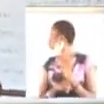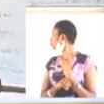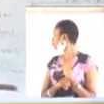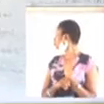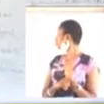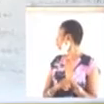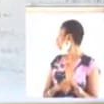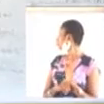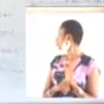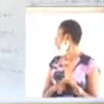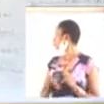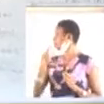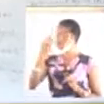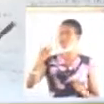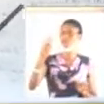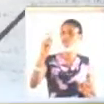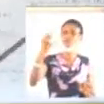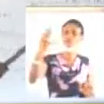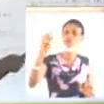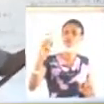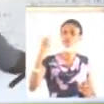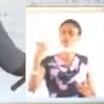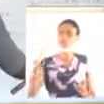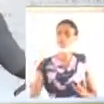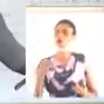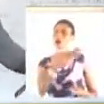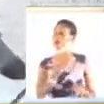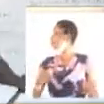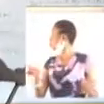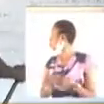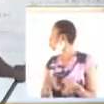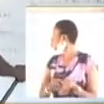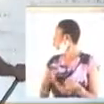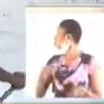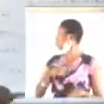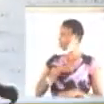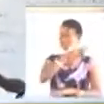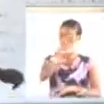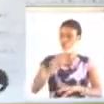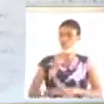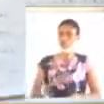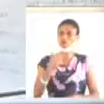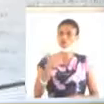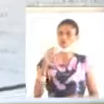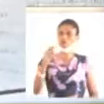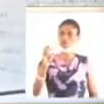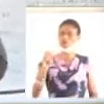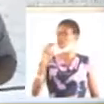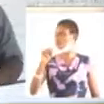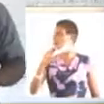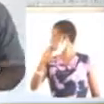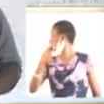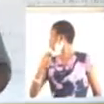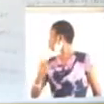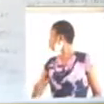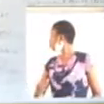And we also have National Agency for Food and Drug Administration and Control.